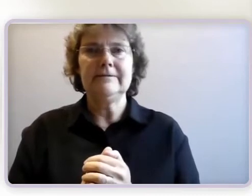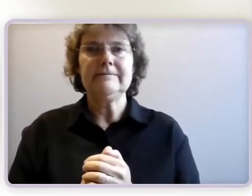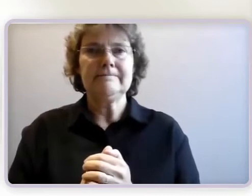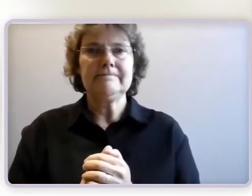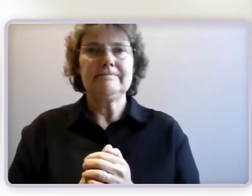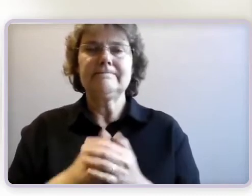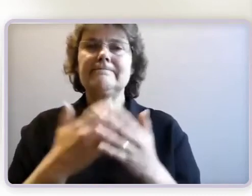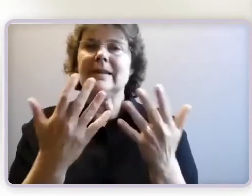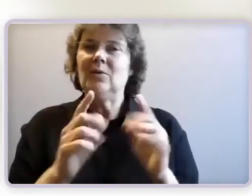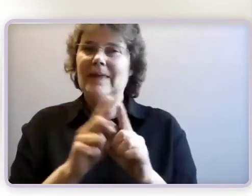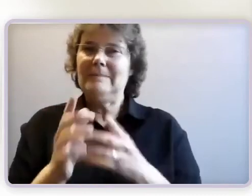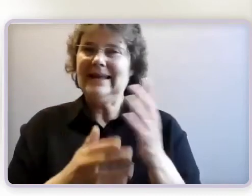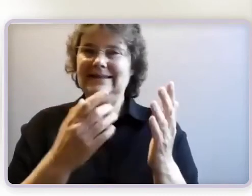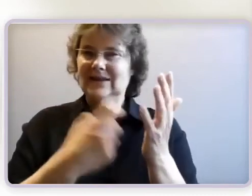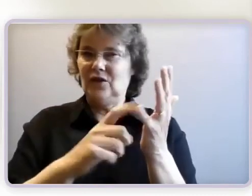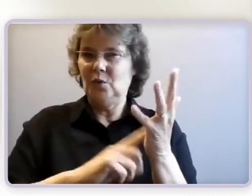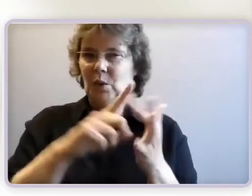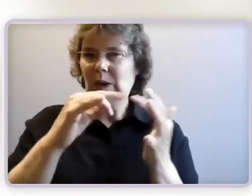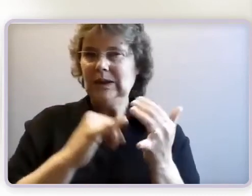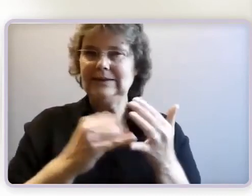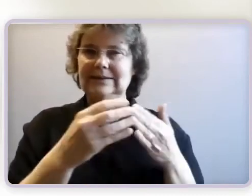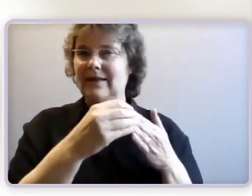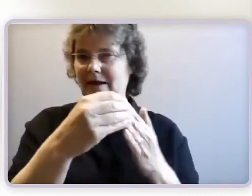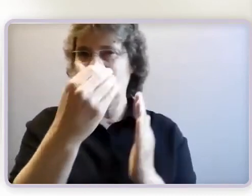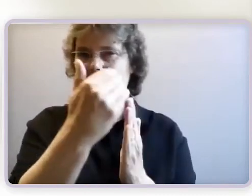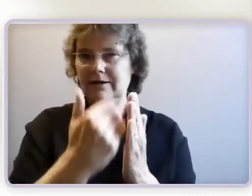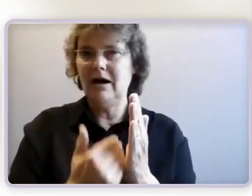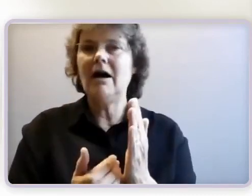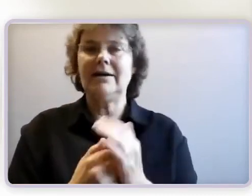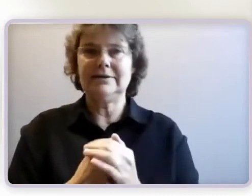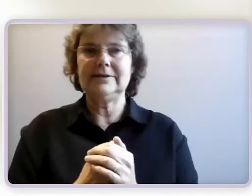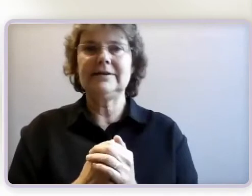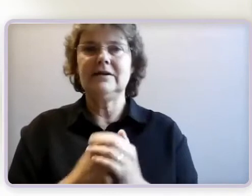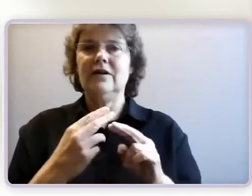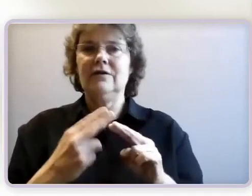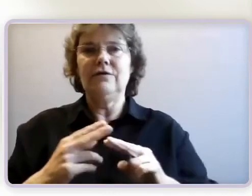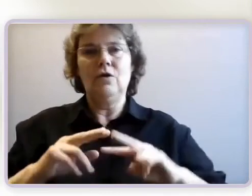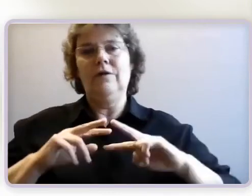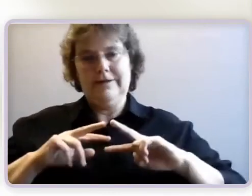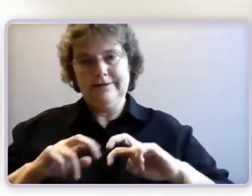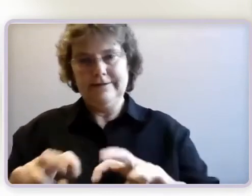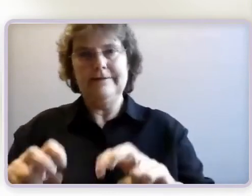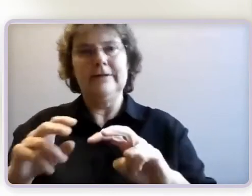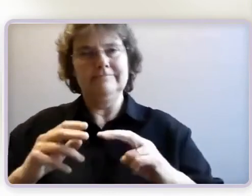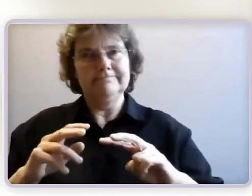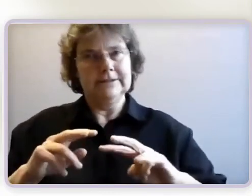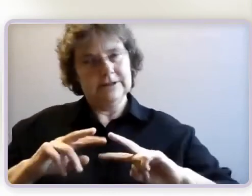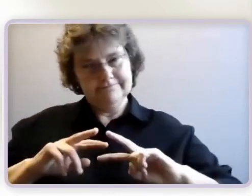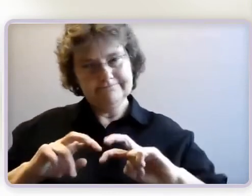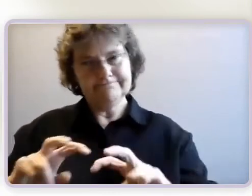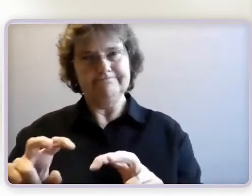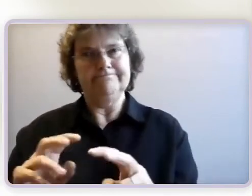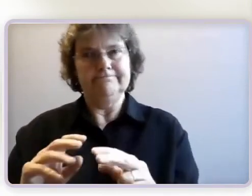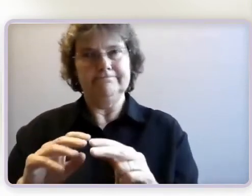rules or guidelines of what the investigation is looking into and what the purpose of it